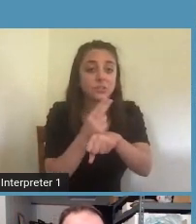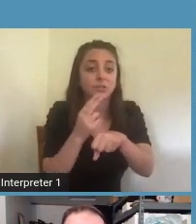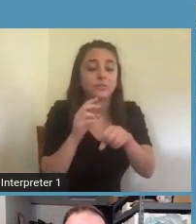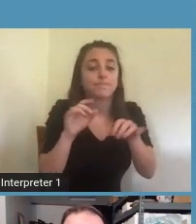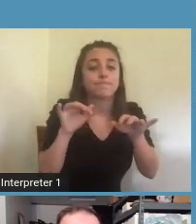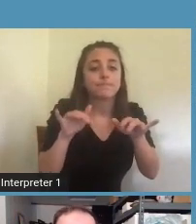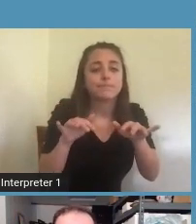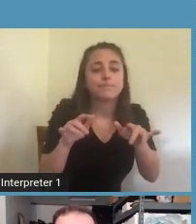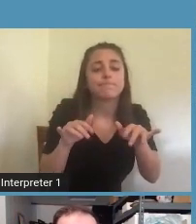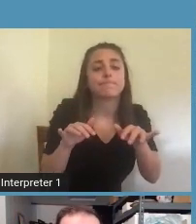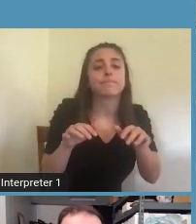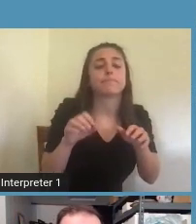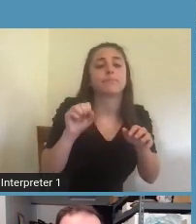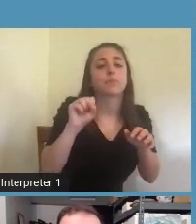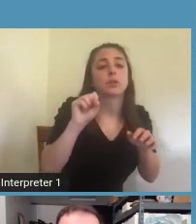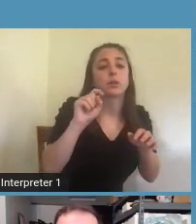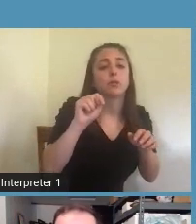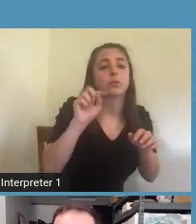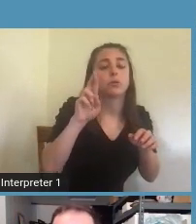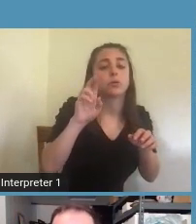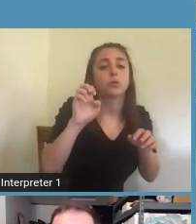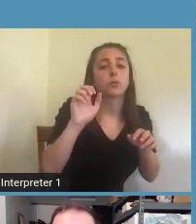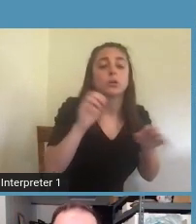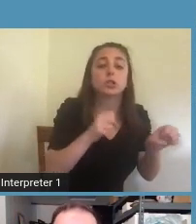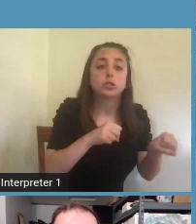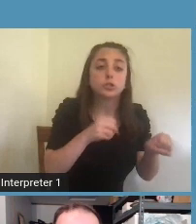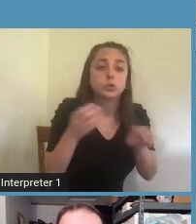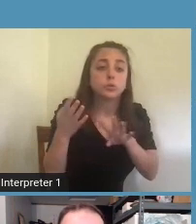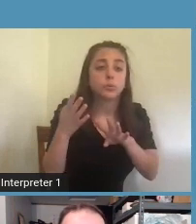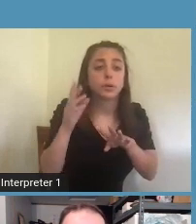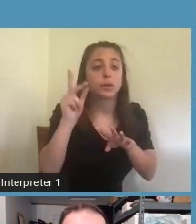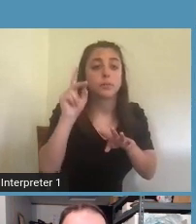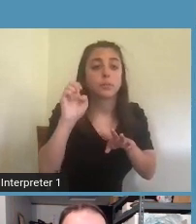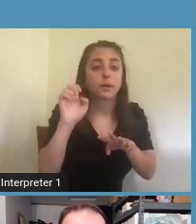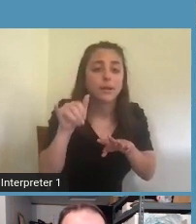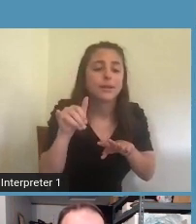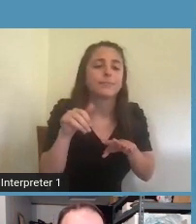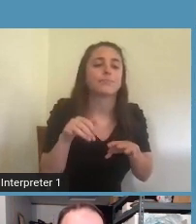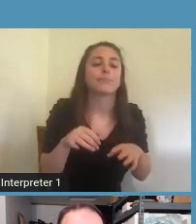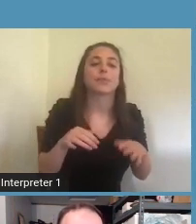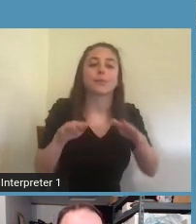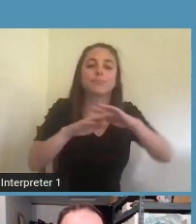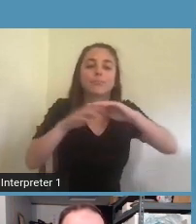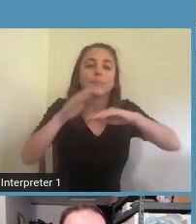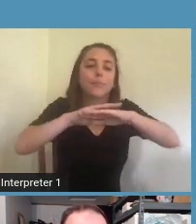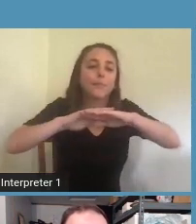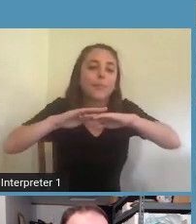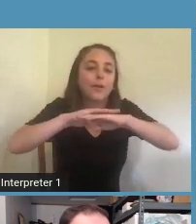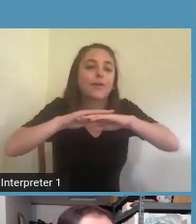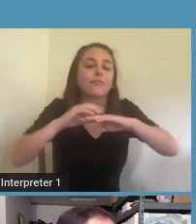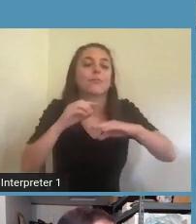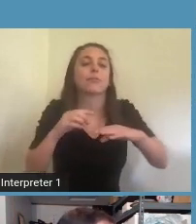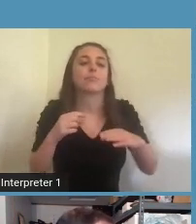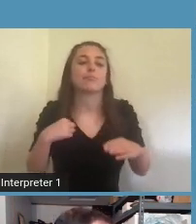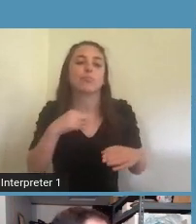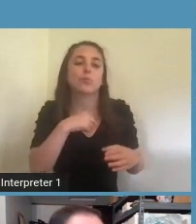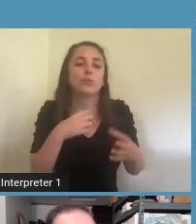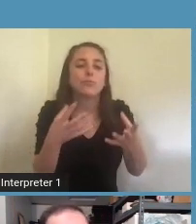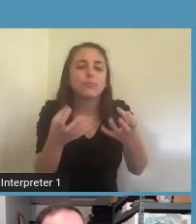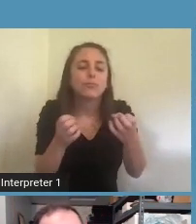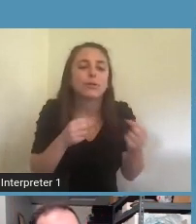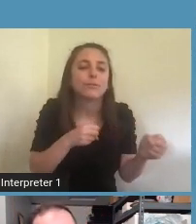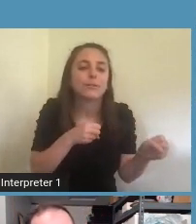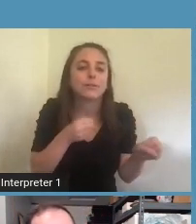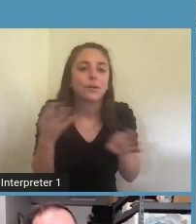stream key. We can get everything sent and pushed to the platform of our choice, and then using a really